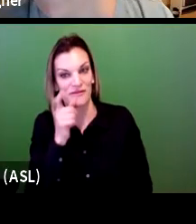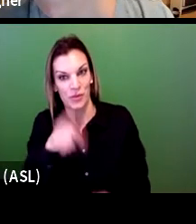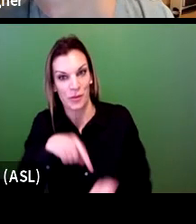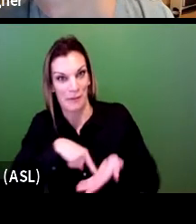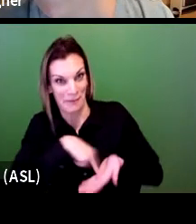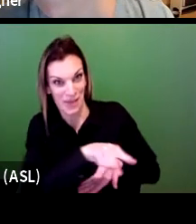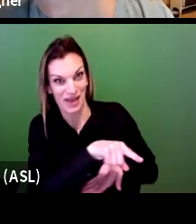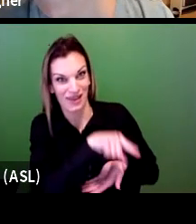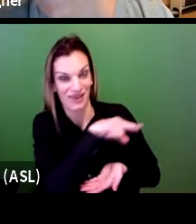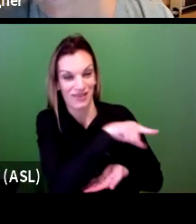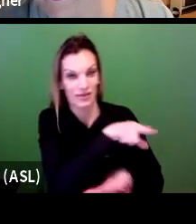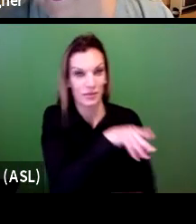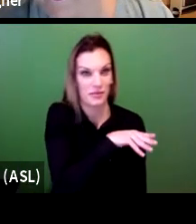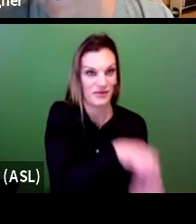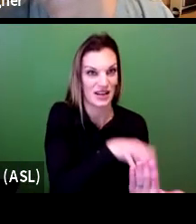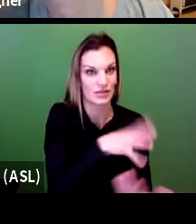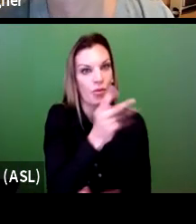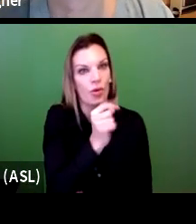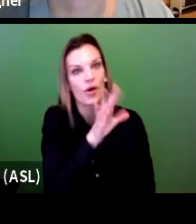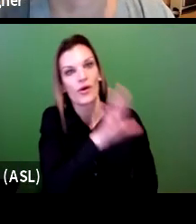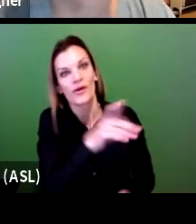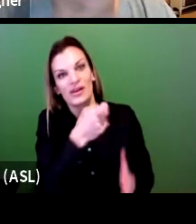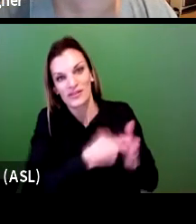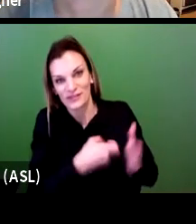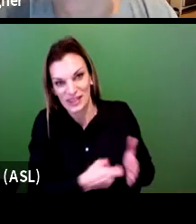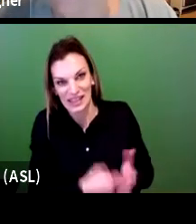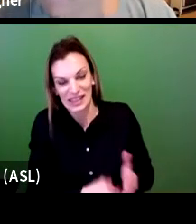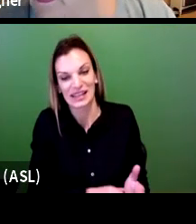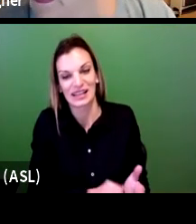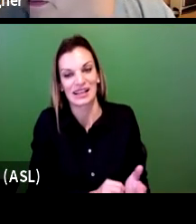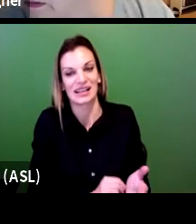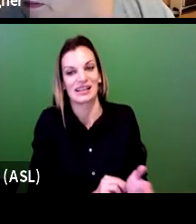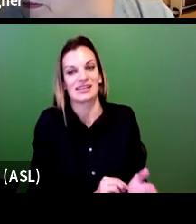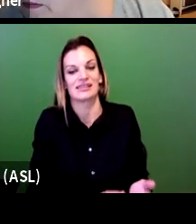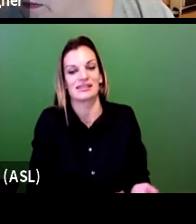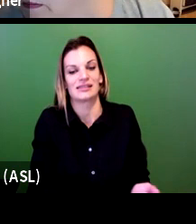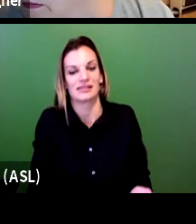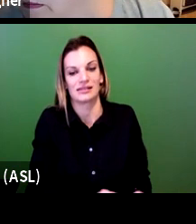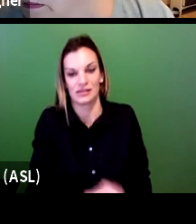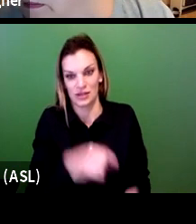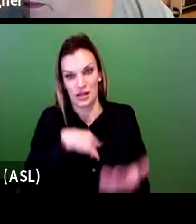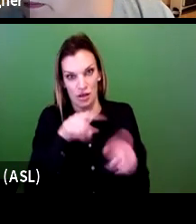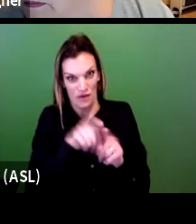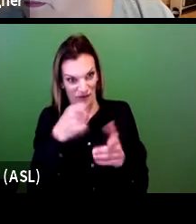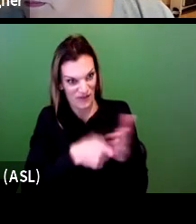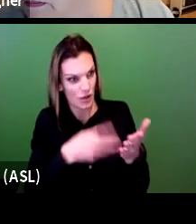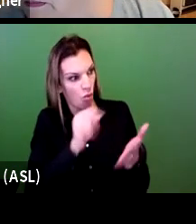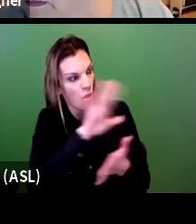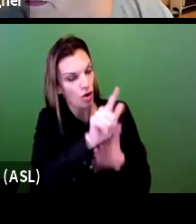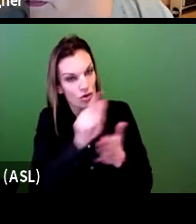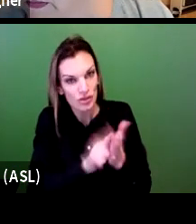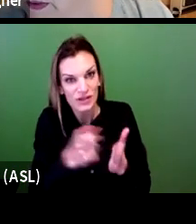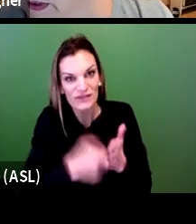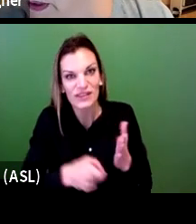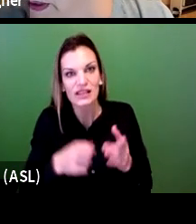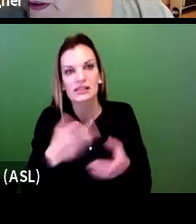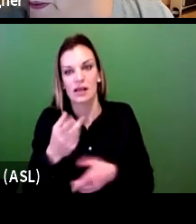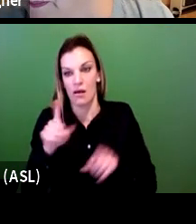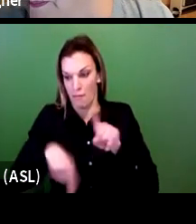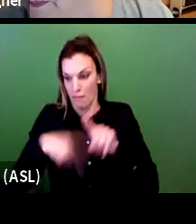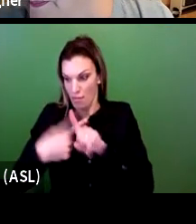plaintiffs filing fees, and it does provide for some punitive damages and other types of damages, but the attorney fees can be